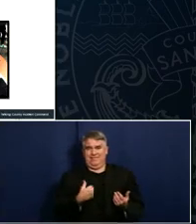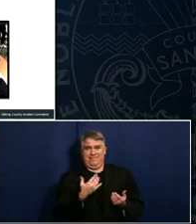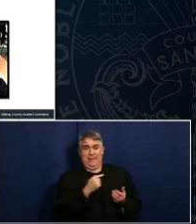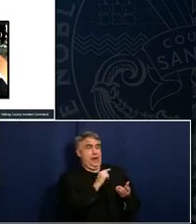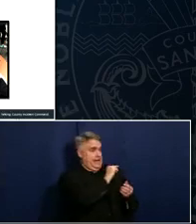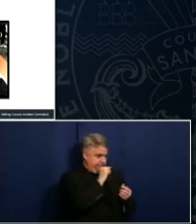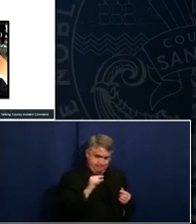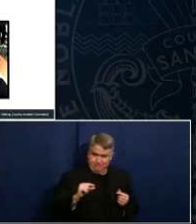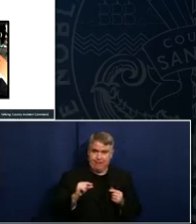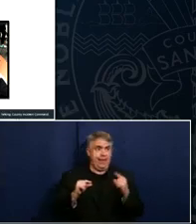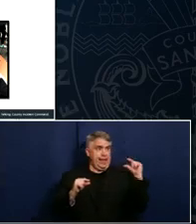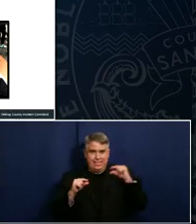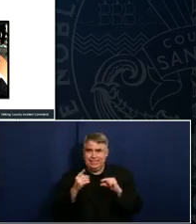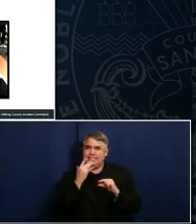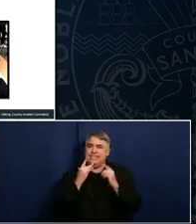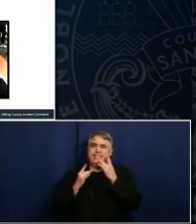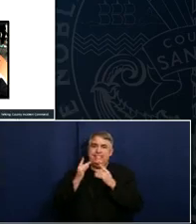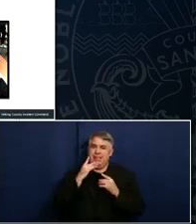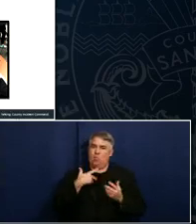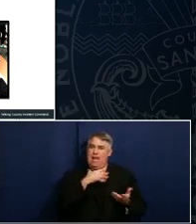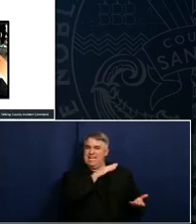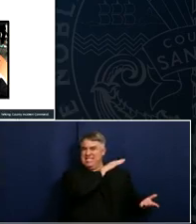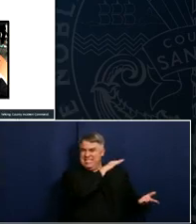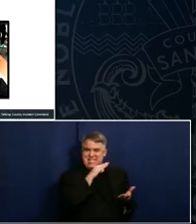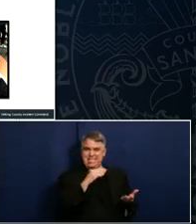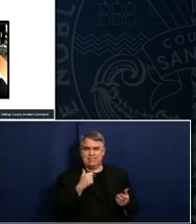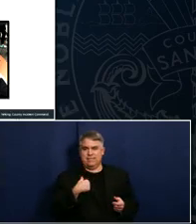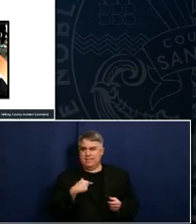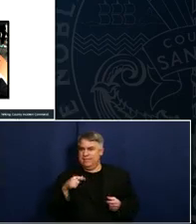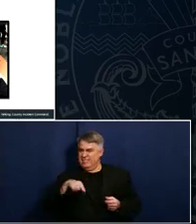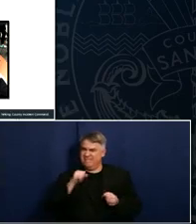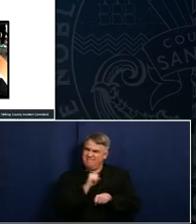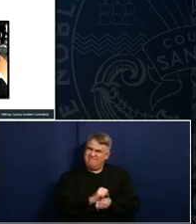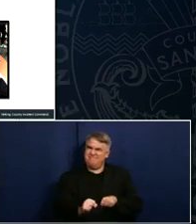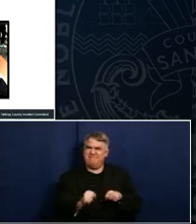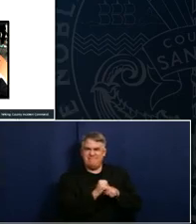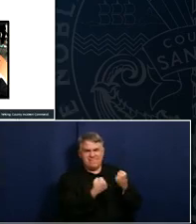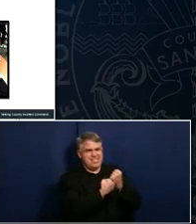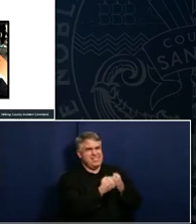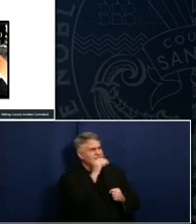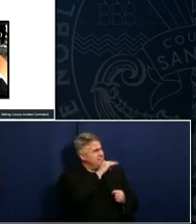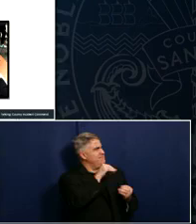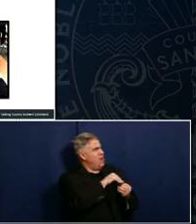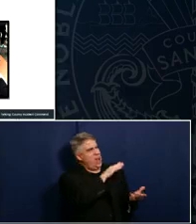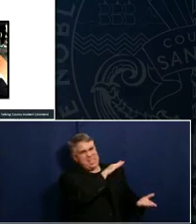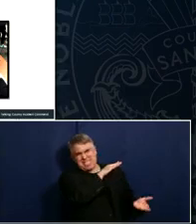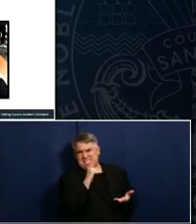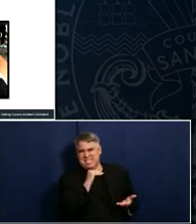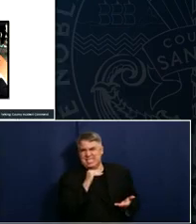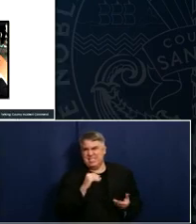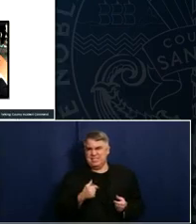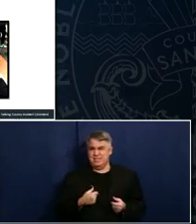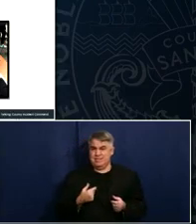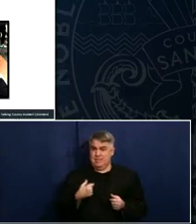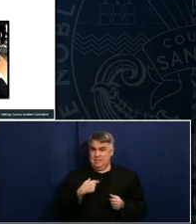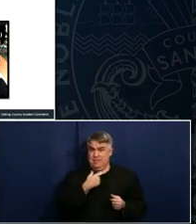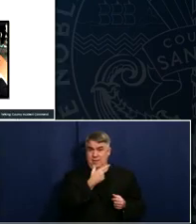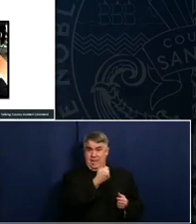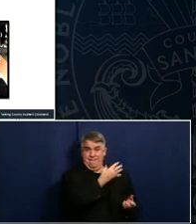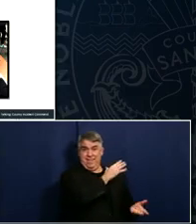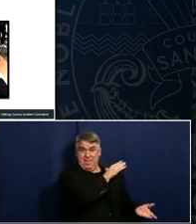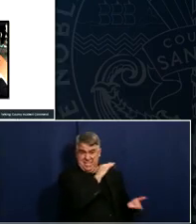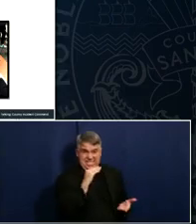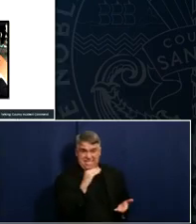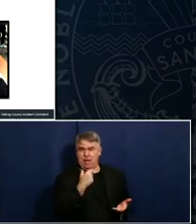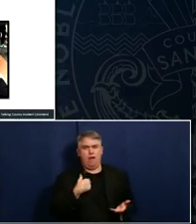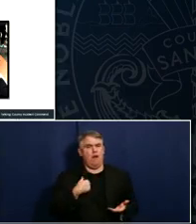chair and our board advocating strongly for more vaccines and showing that in San Diego, if they give us more vaccine, we can get